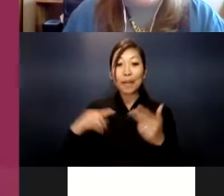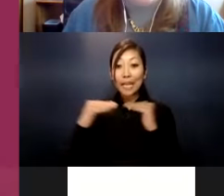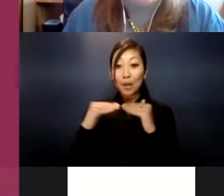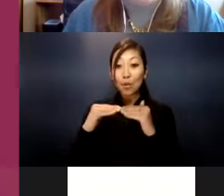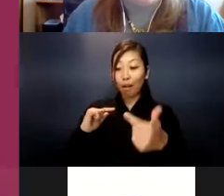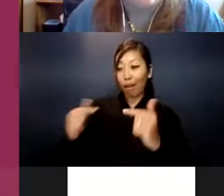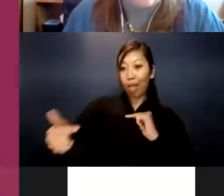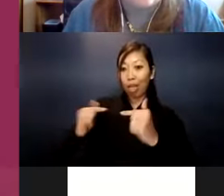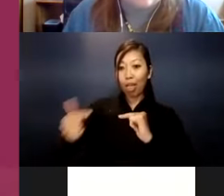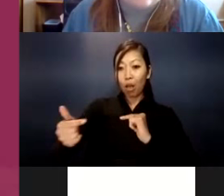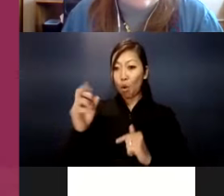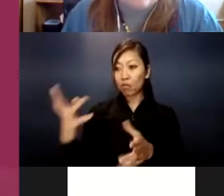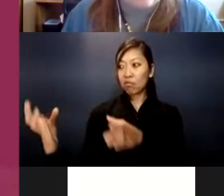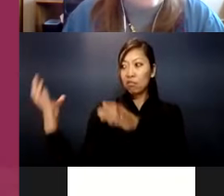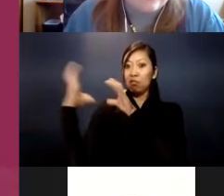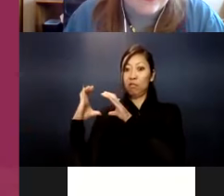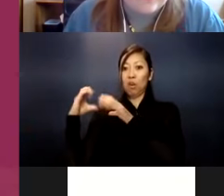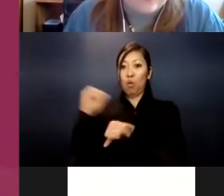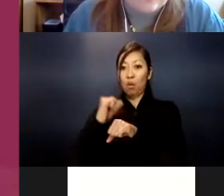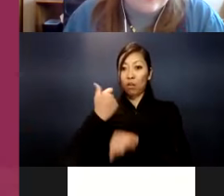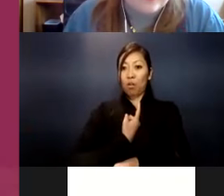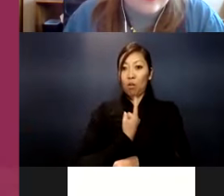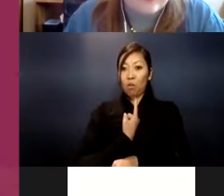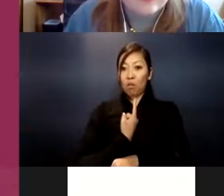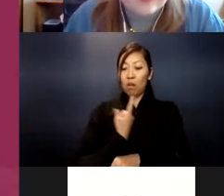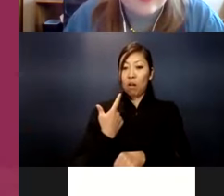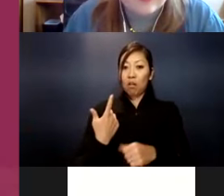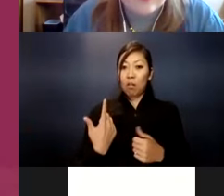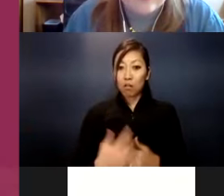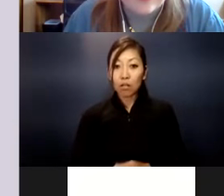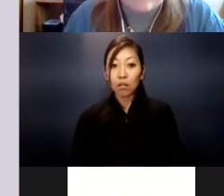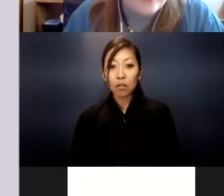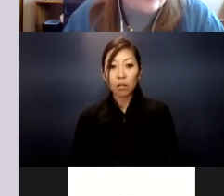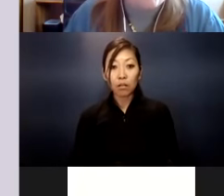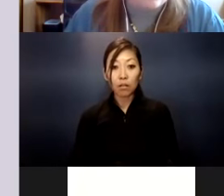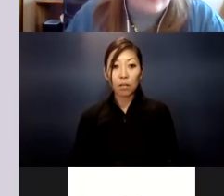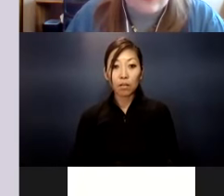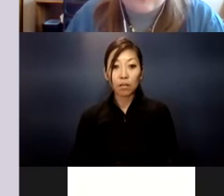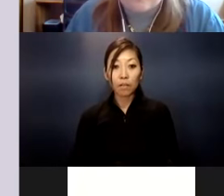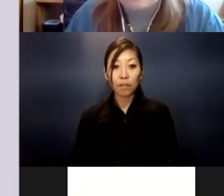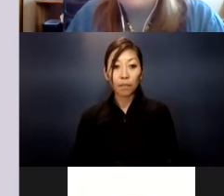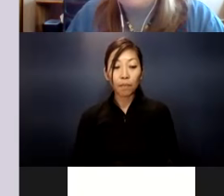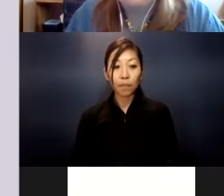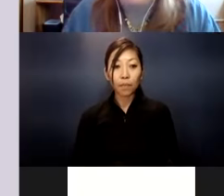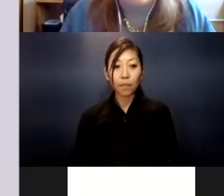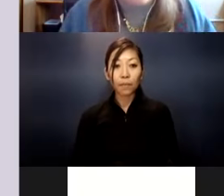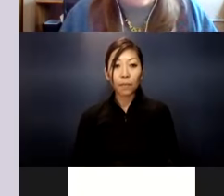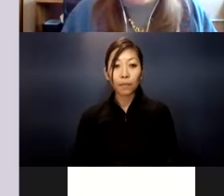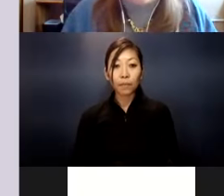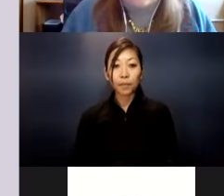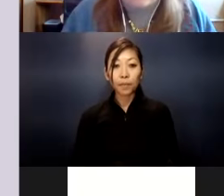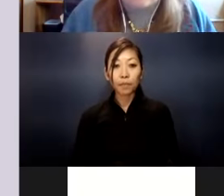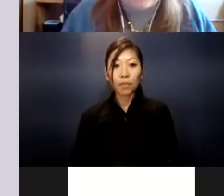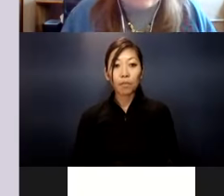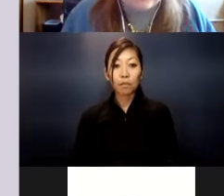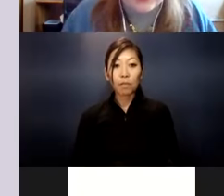work? Stuff like that. And then you can